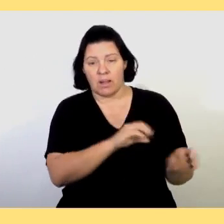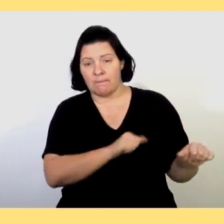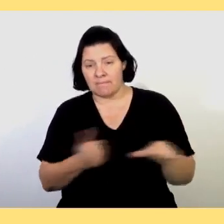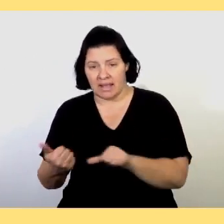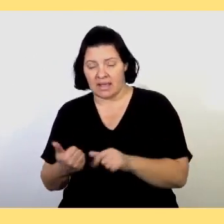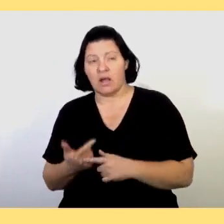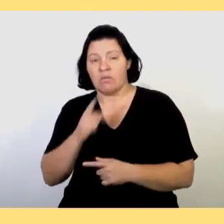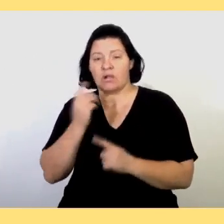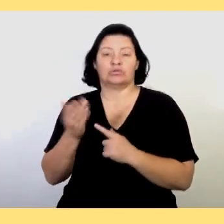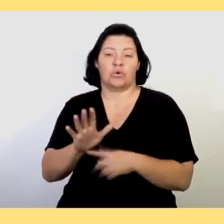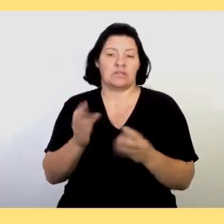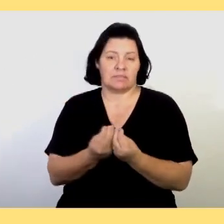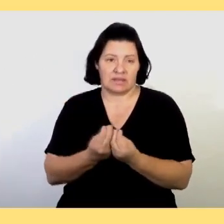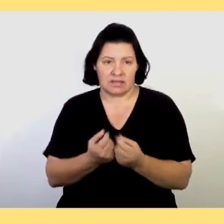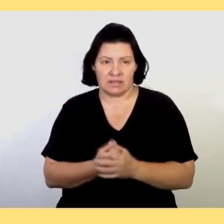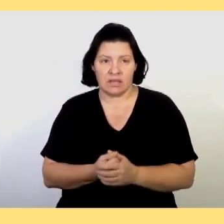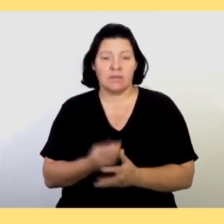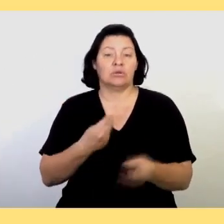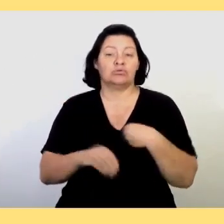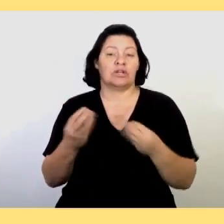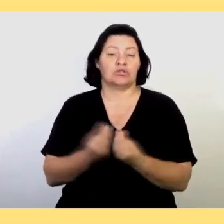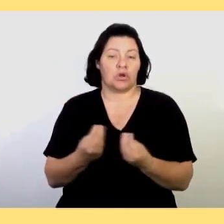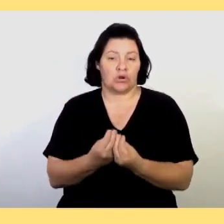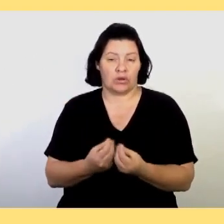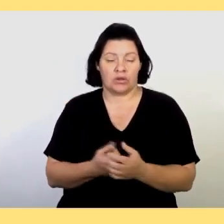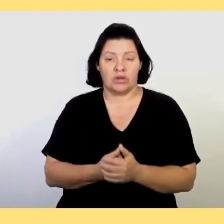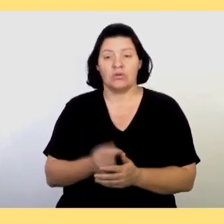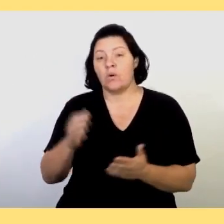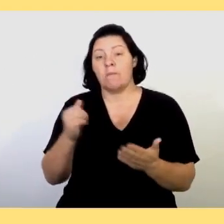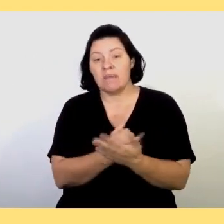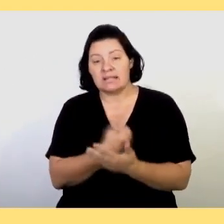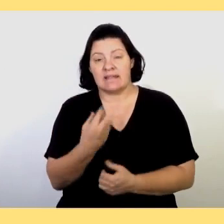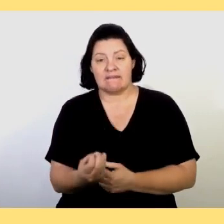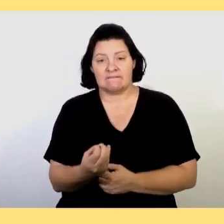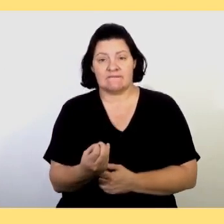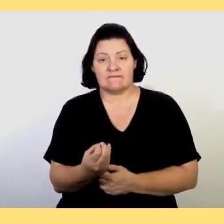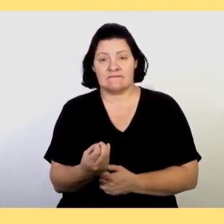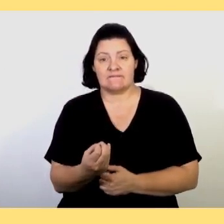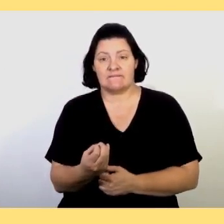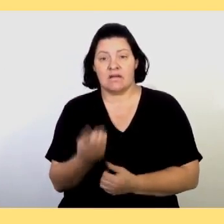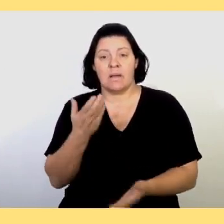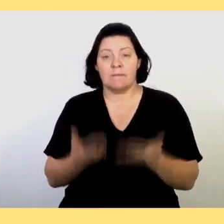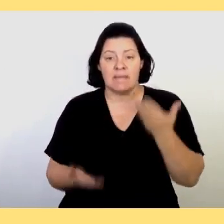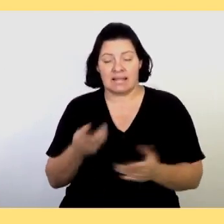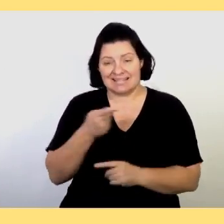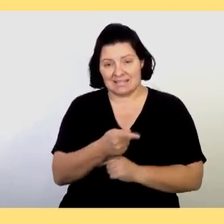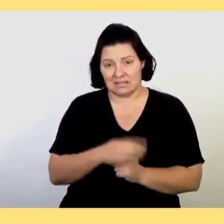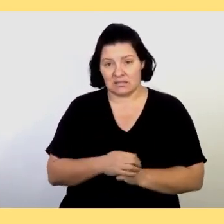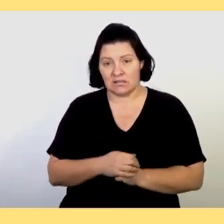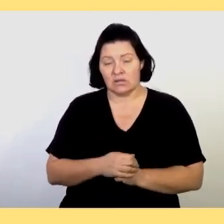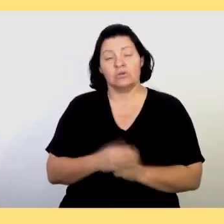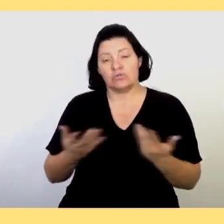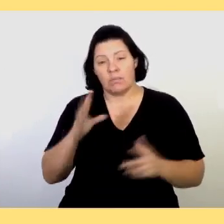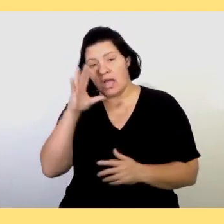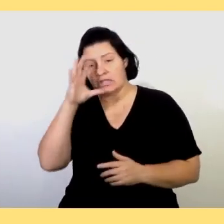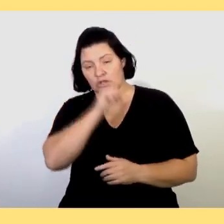going to take you back. I just want to show you something. In my trading stock, remember, you must have a balance here.